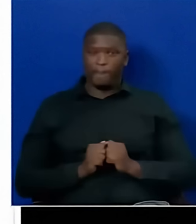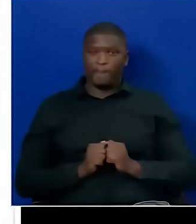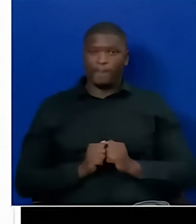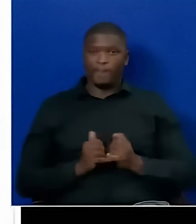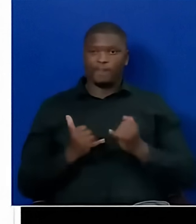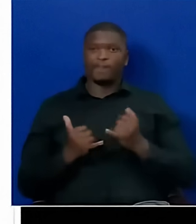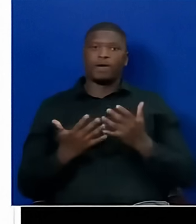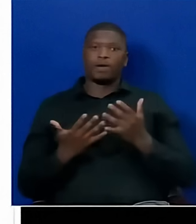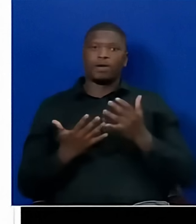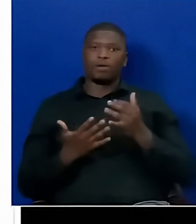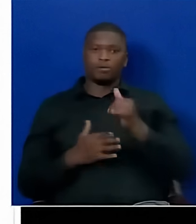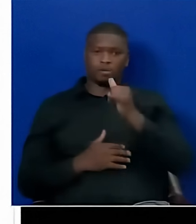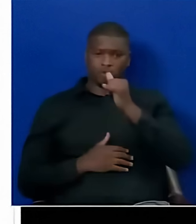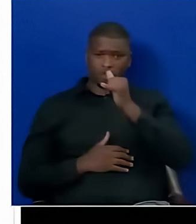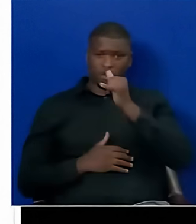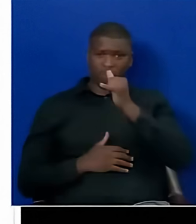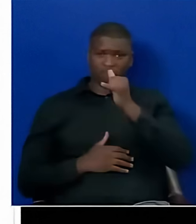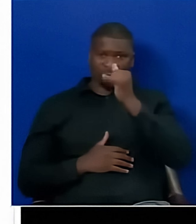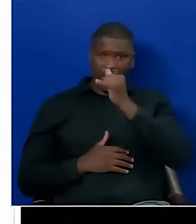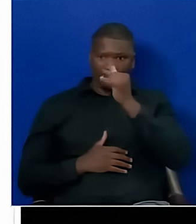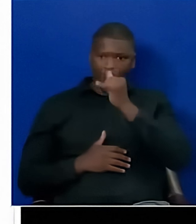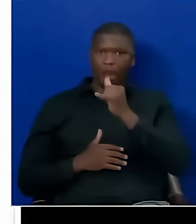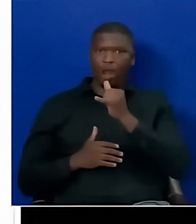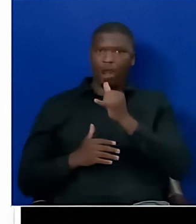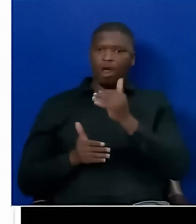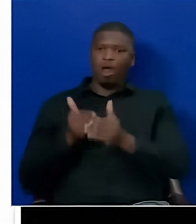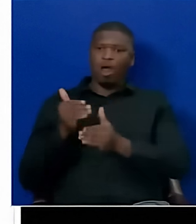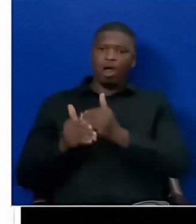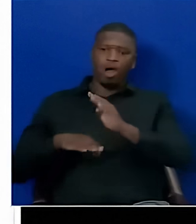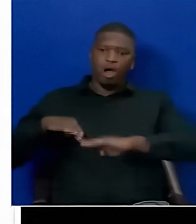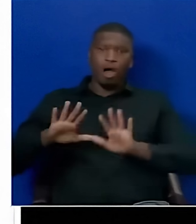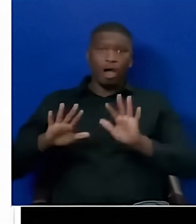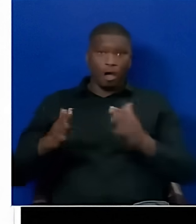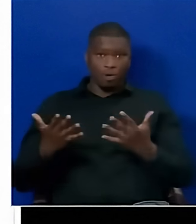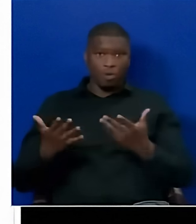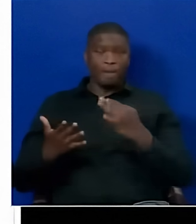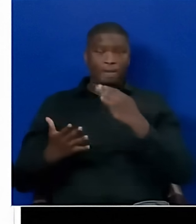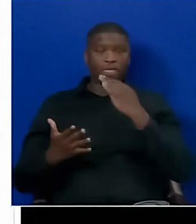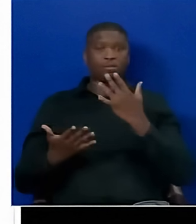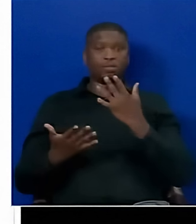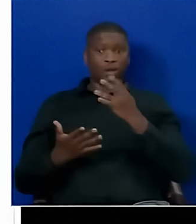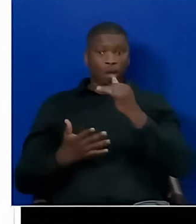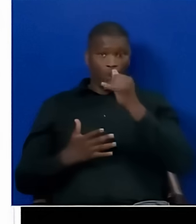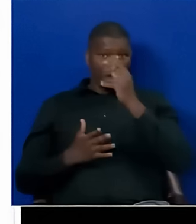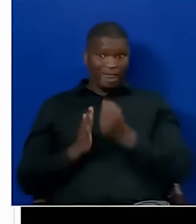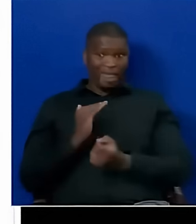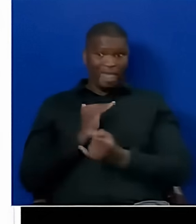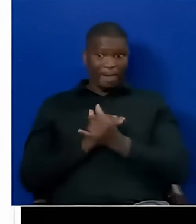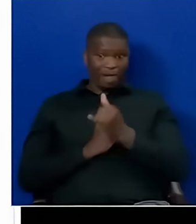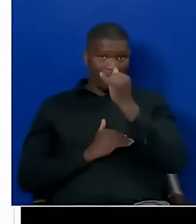prosecutions ordinarily proceed is in advance of the trial, the prosecutor draws up a list of admissions